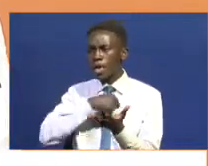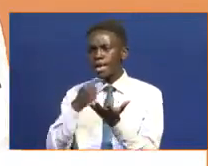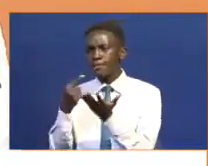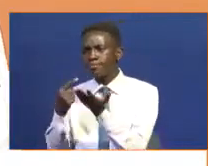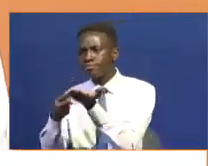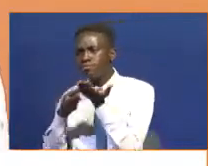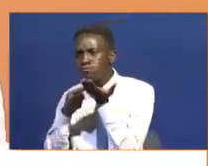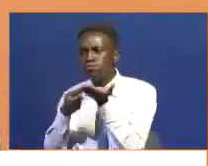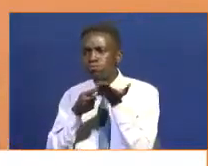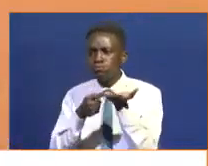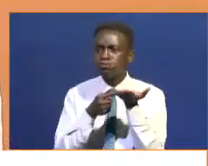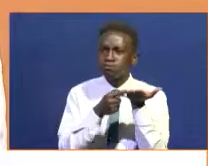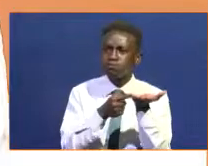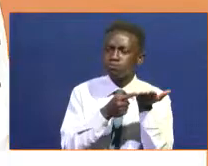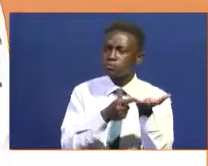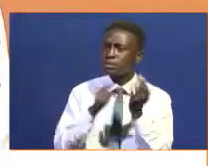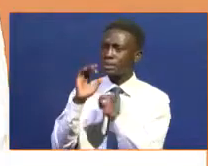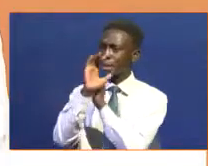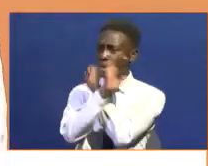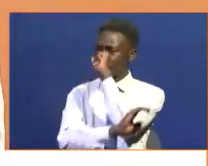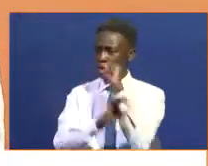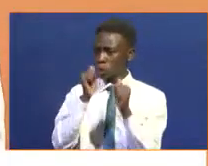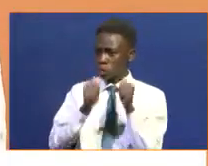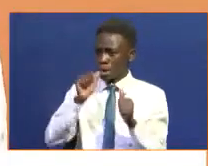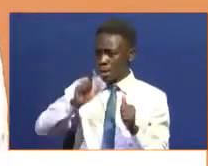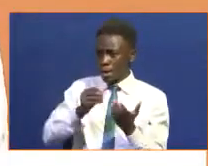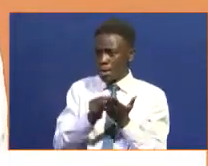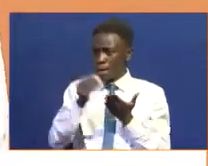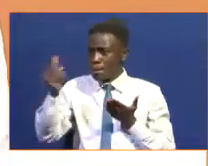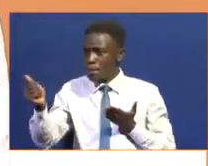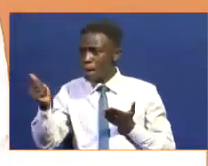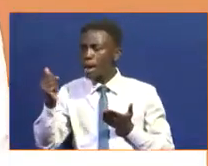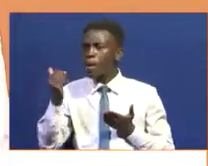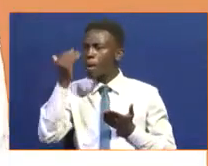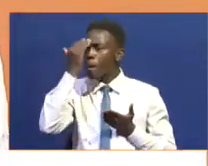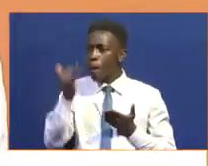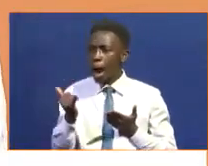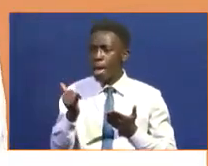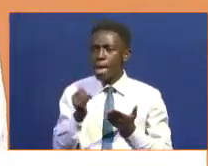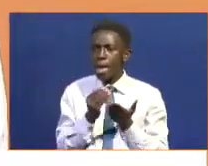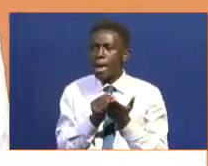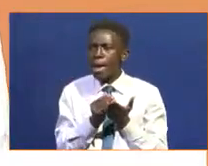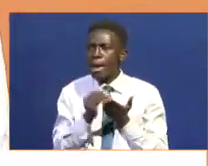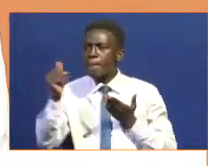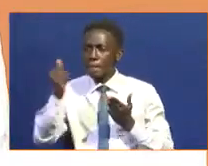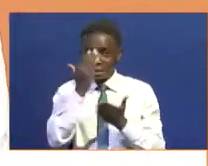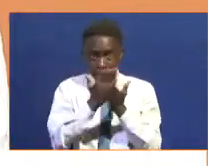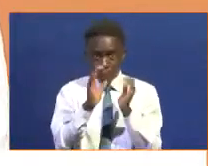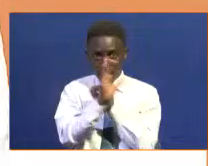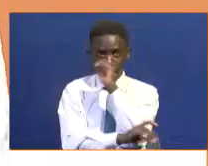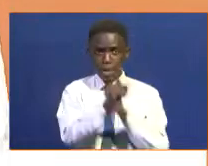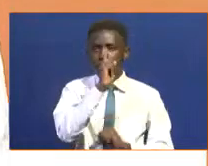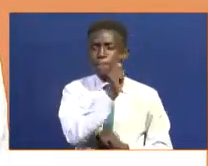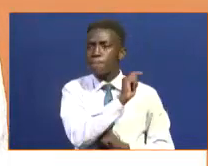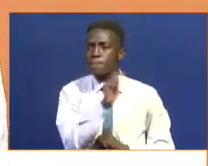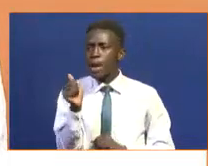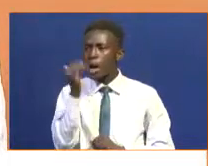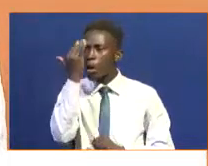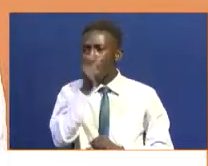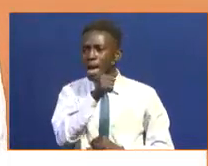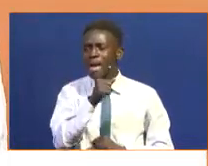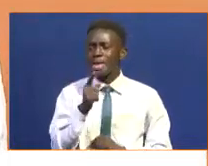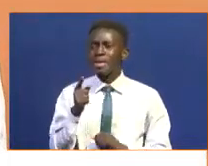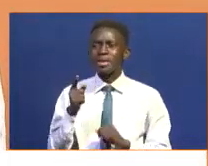supposed to actually pay, because one, they are the polluters, they have the highest carbon emissions, mm-hmm. and three,